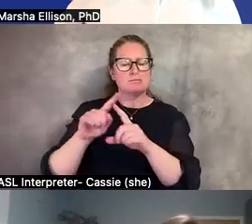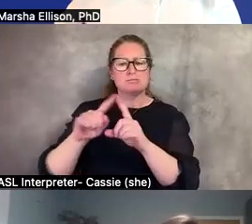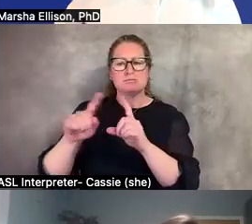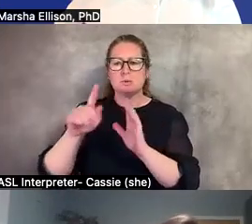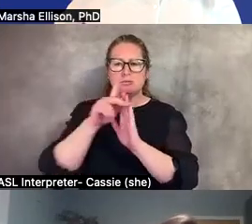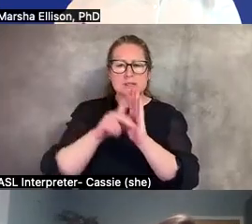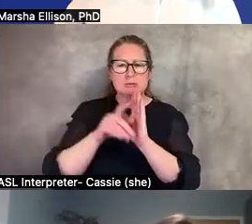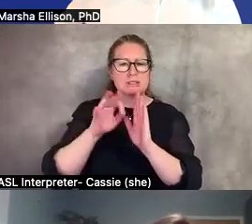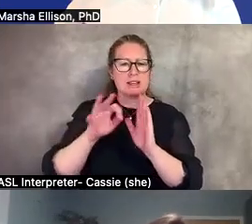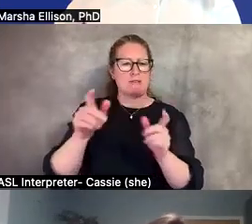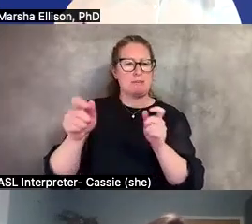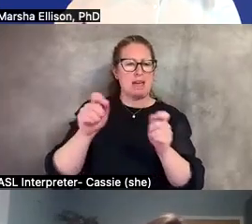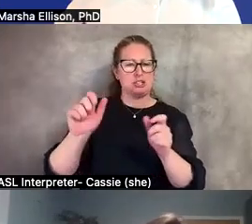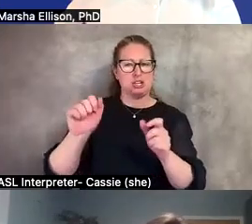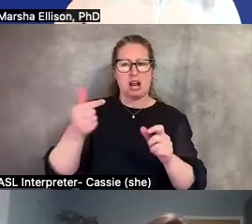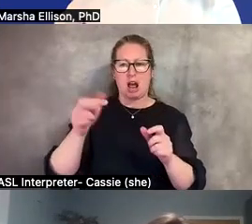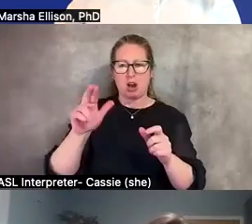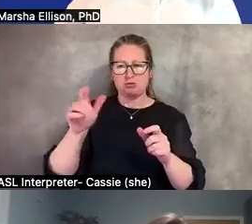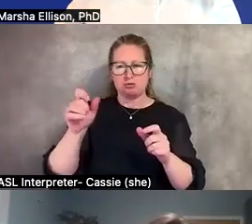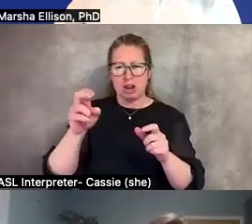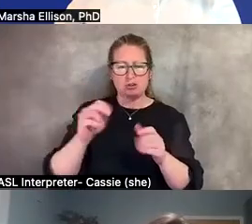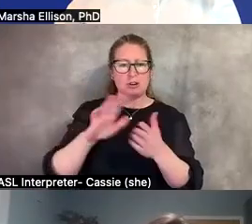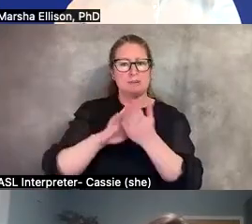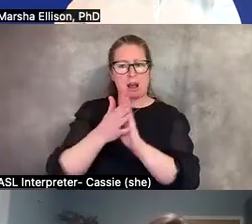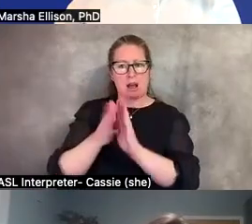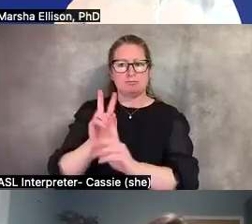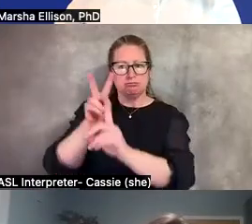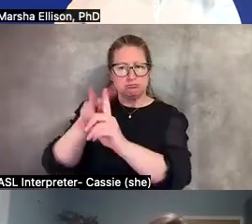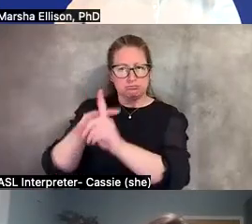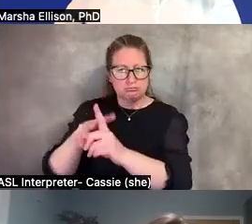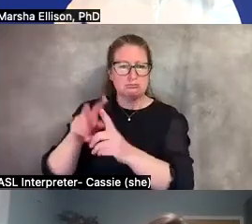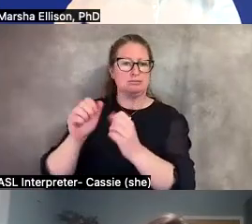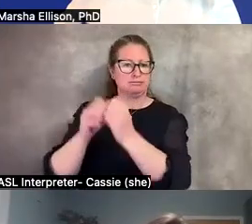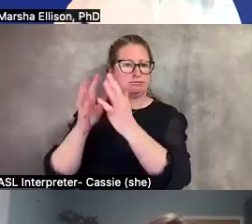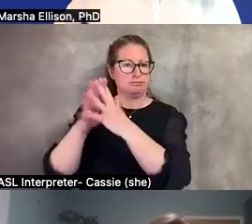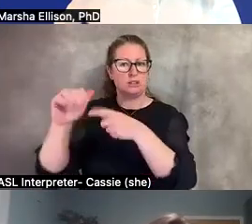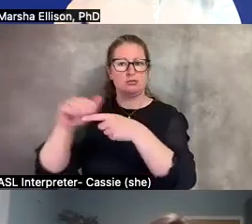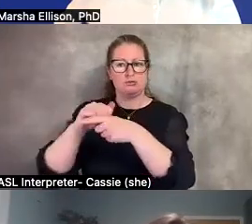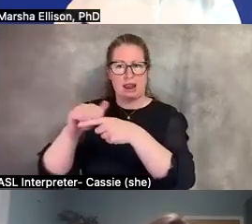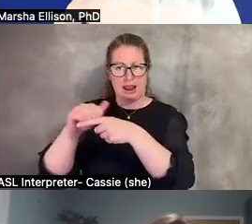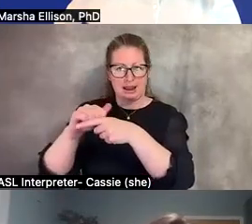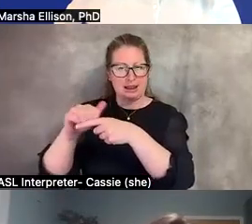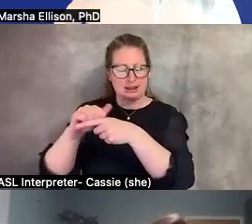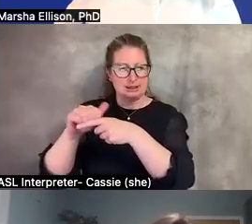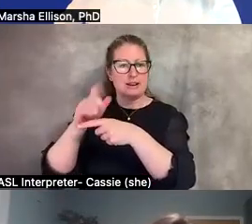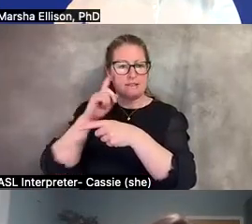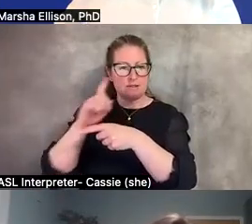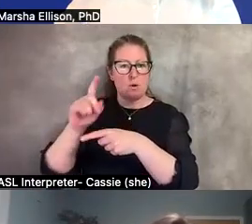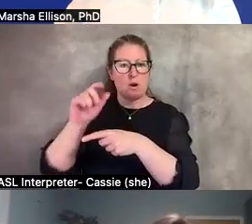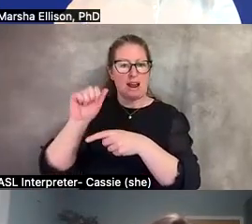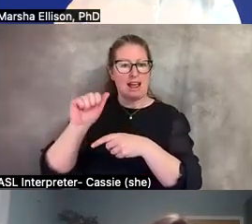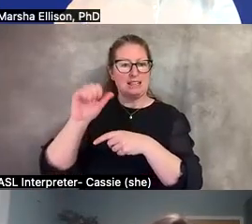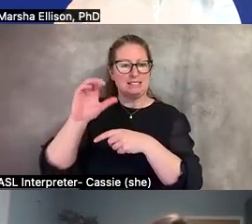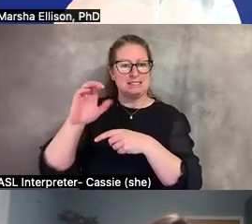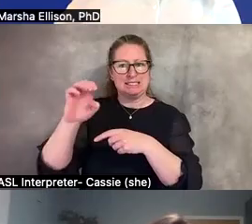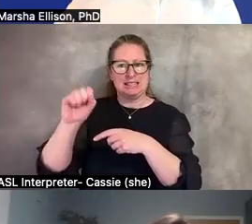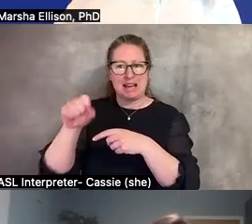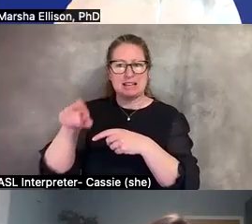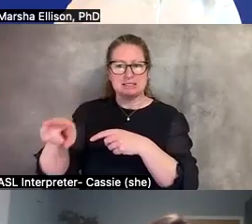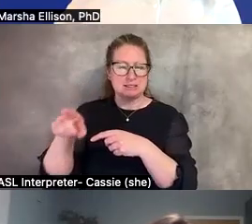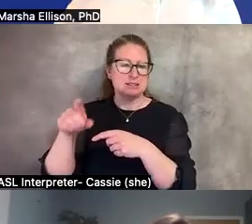managing aggression were translated into a training module for ACCS providers in the